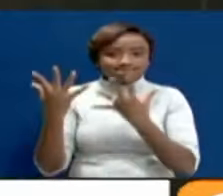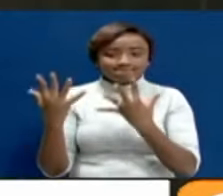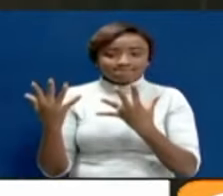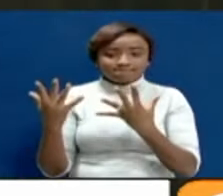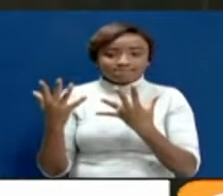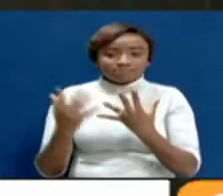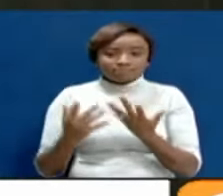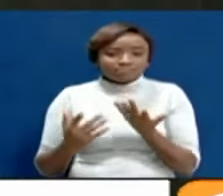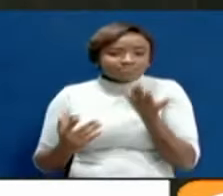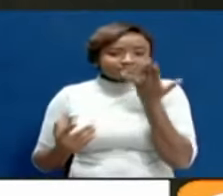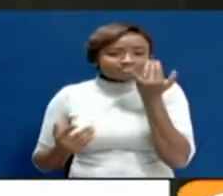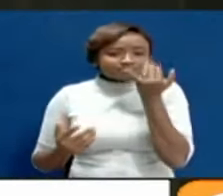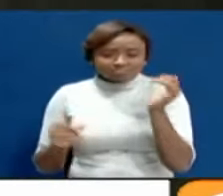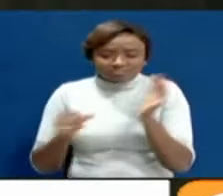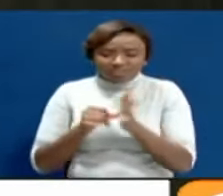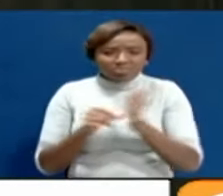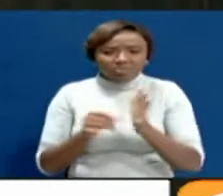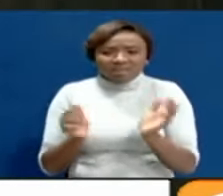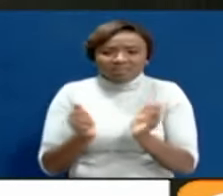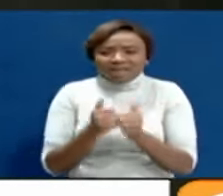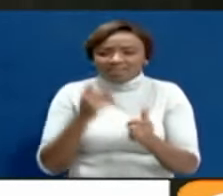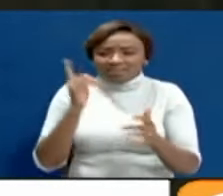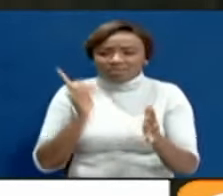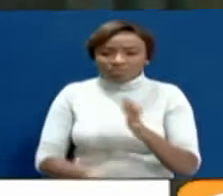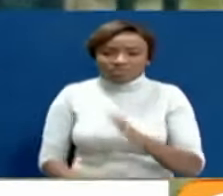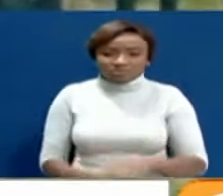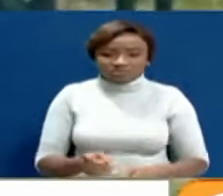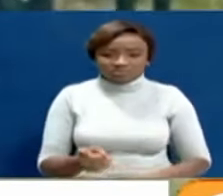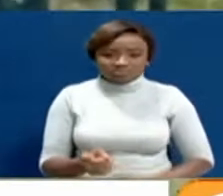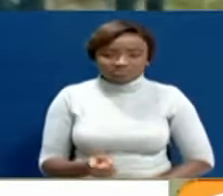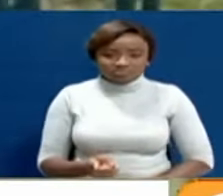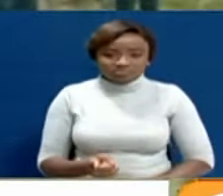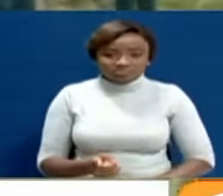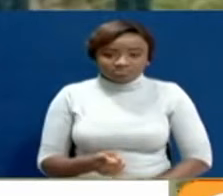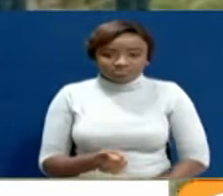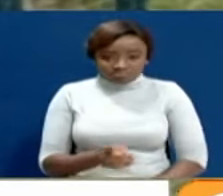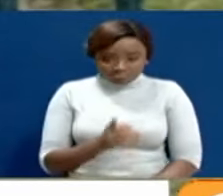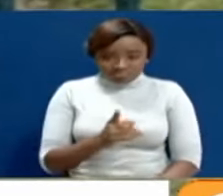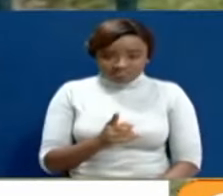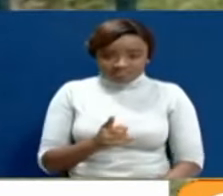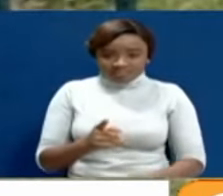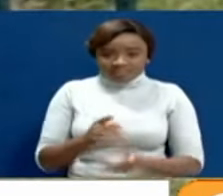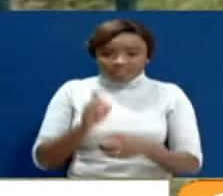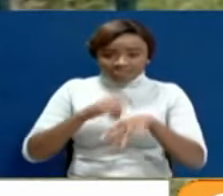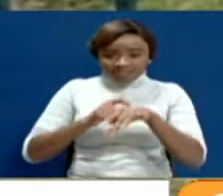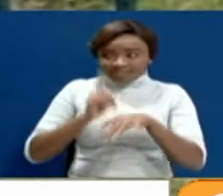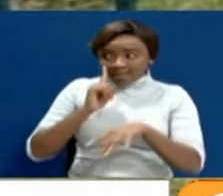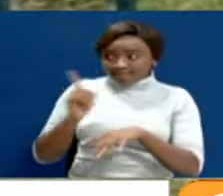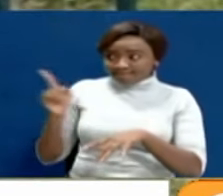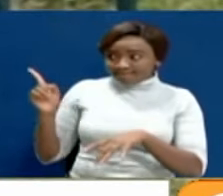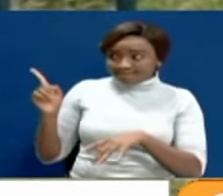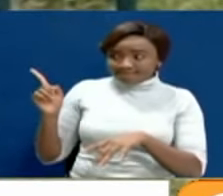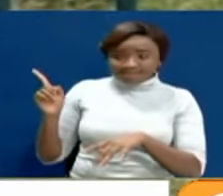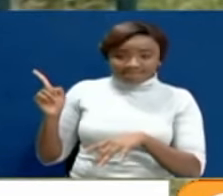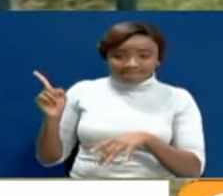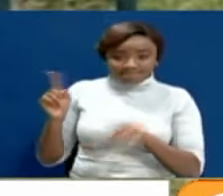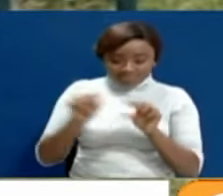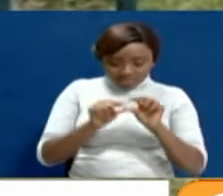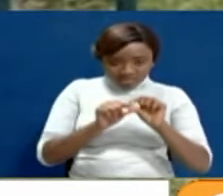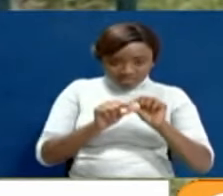So just what went wrong on that fateful day? Well, a buildup of pressure in a connection between two